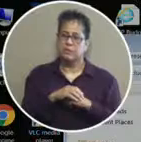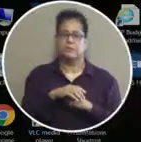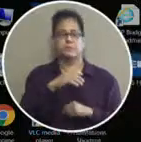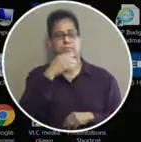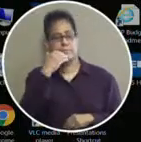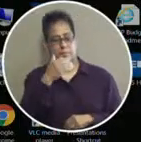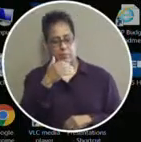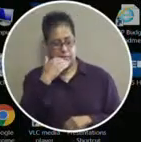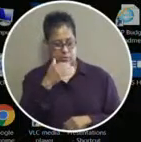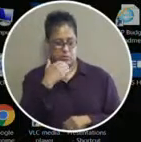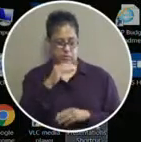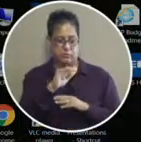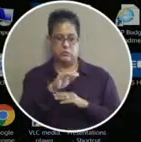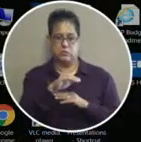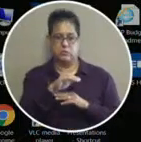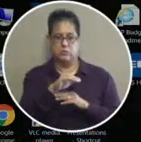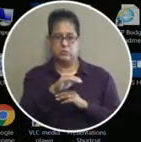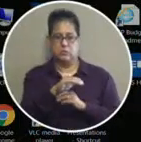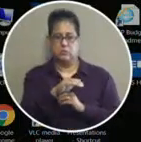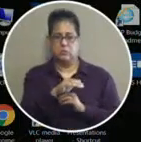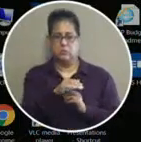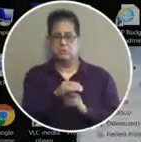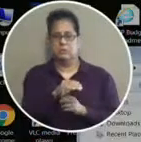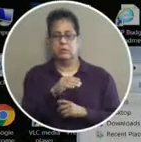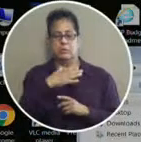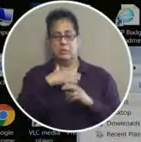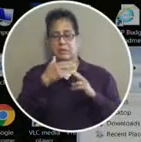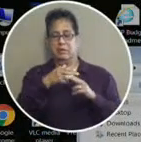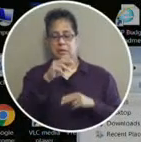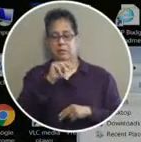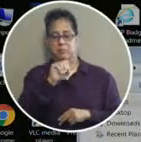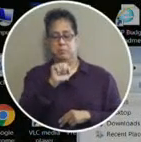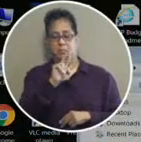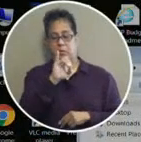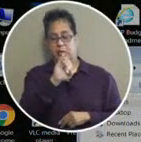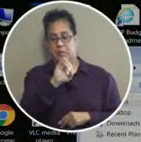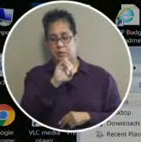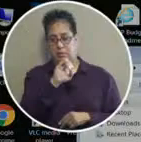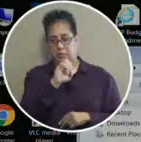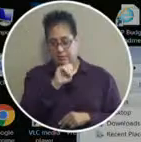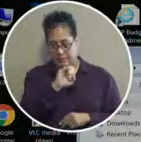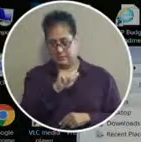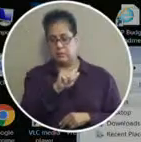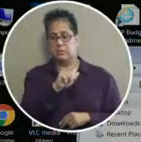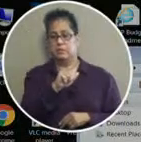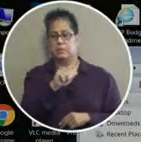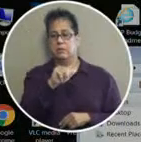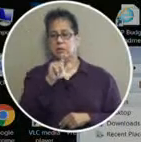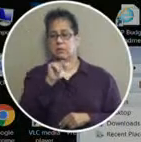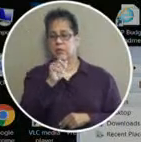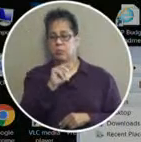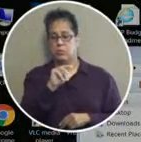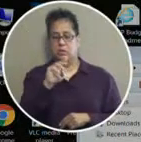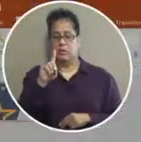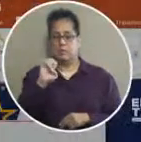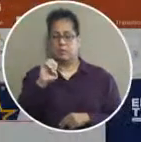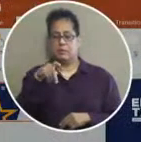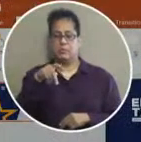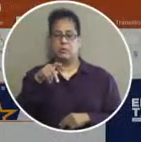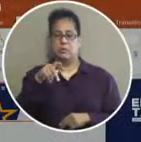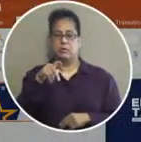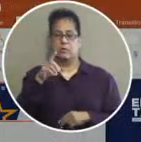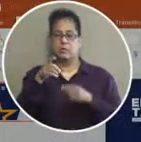Thank you. Good afternoon, Mayor and Council. My name is Marisa Limon Garza. I am the Deputy Director of the Hope